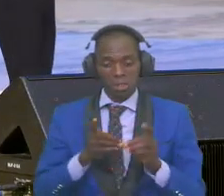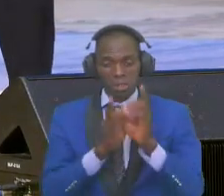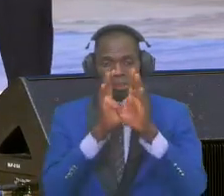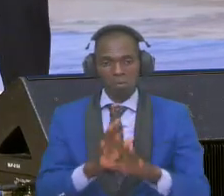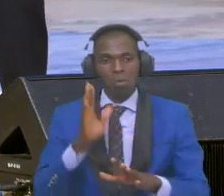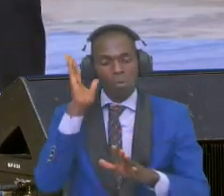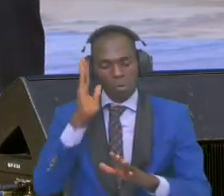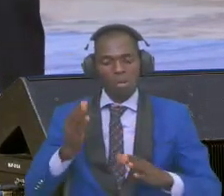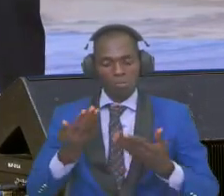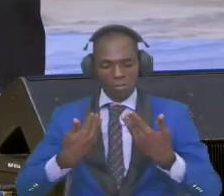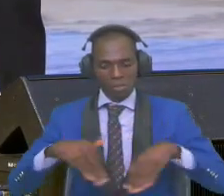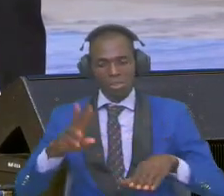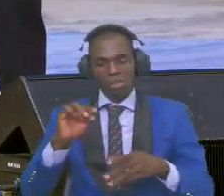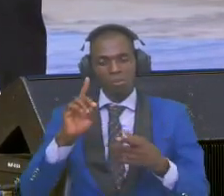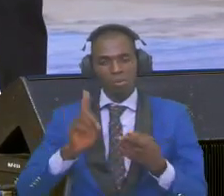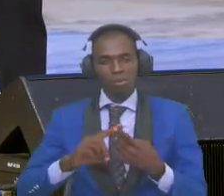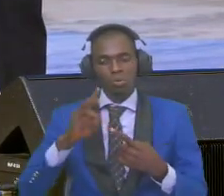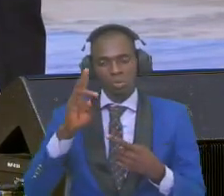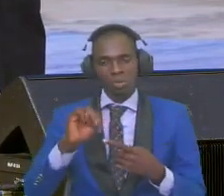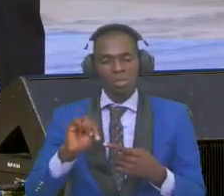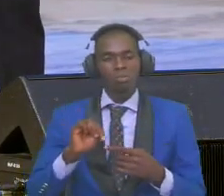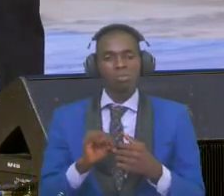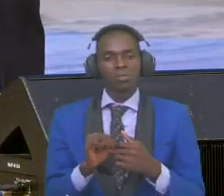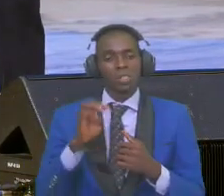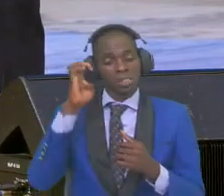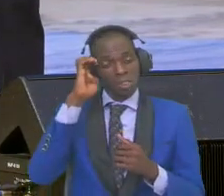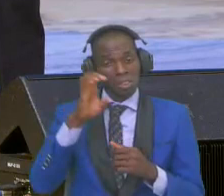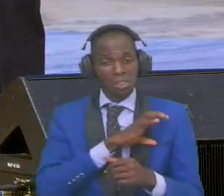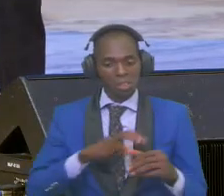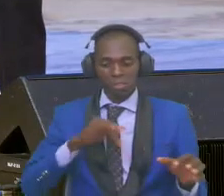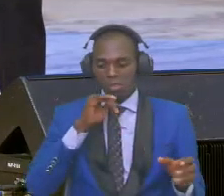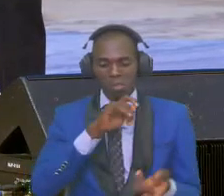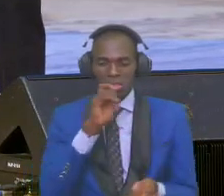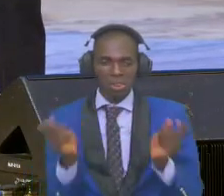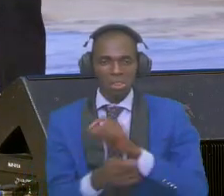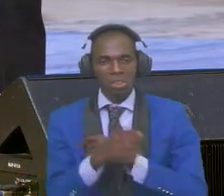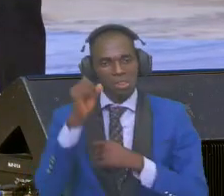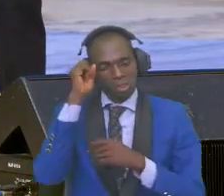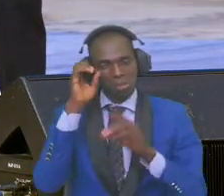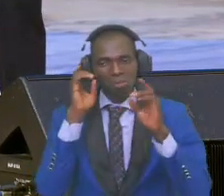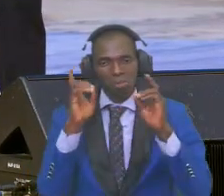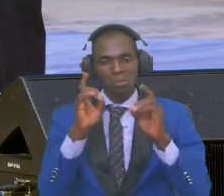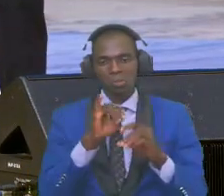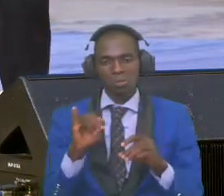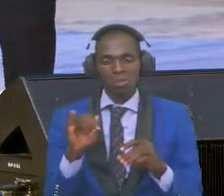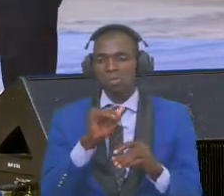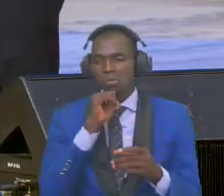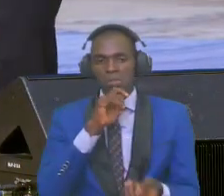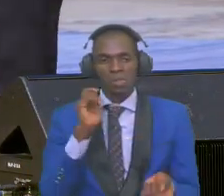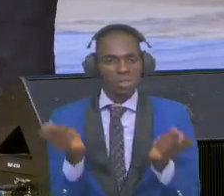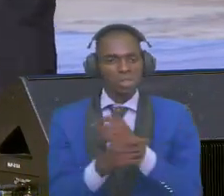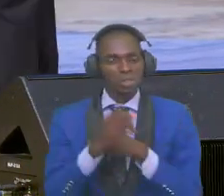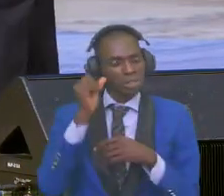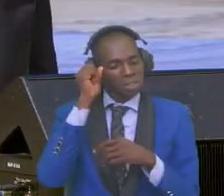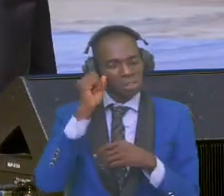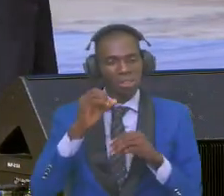them. He didn't change his doctrine. He didn't change his lifestyle. He didn't